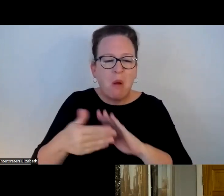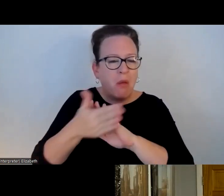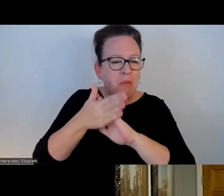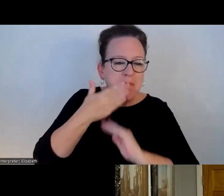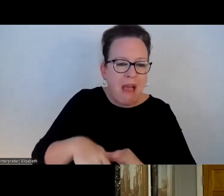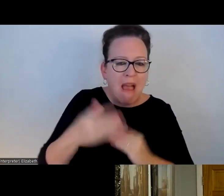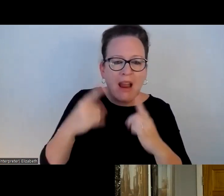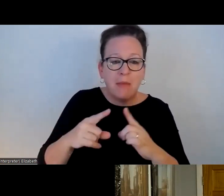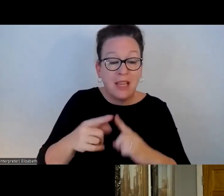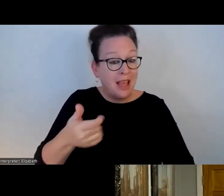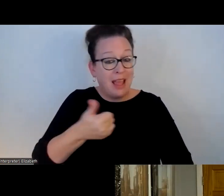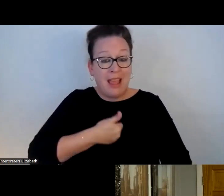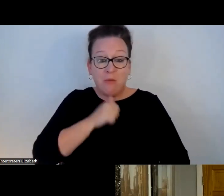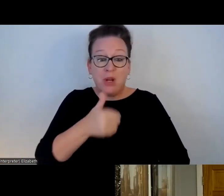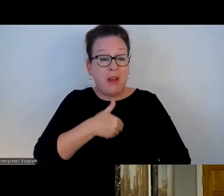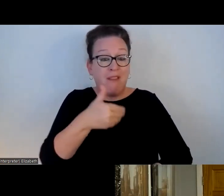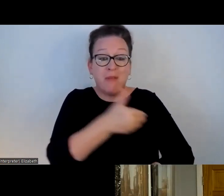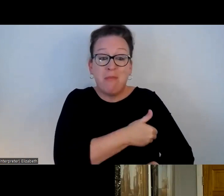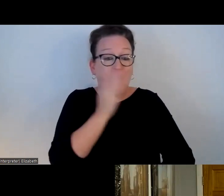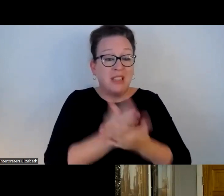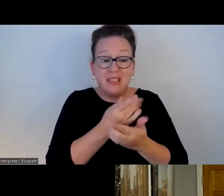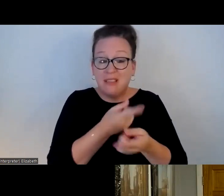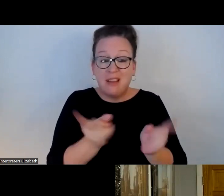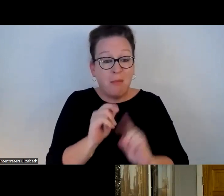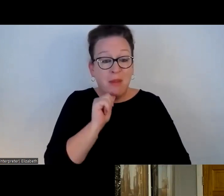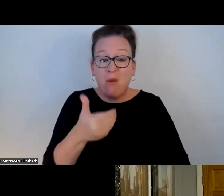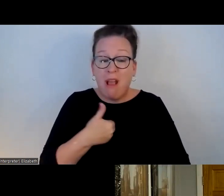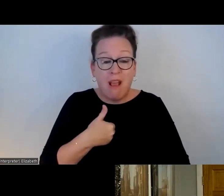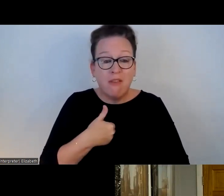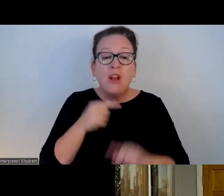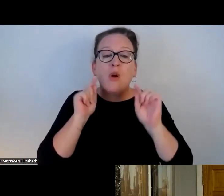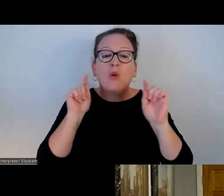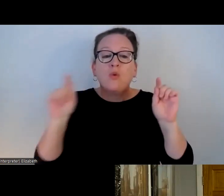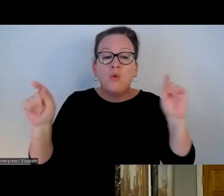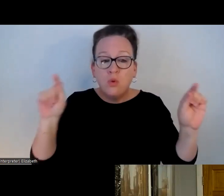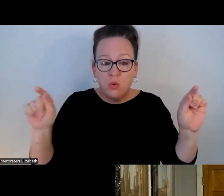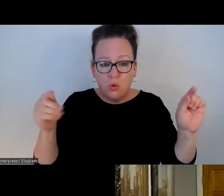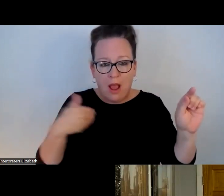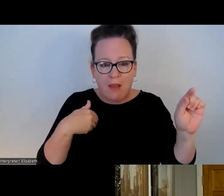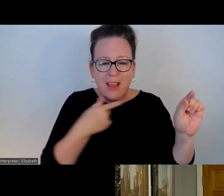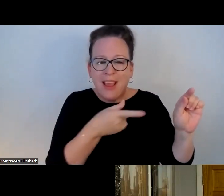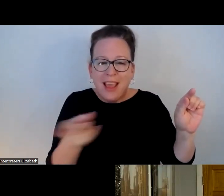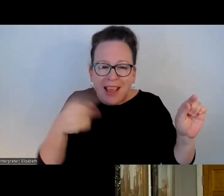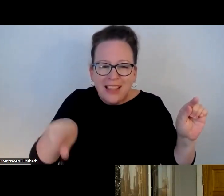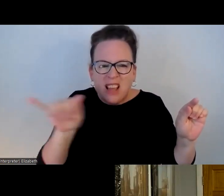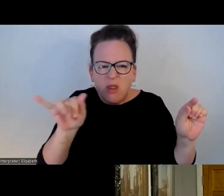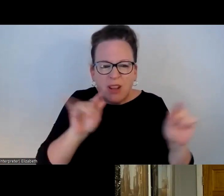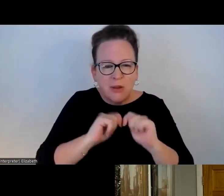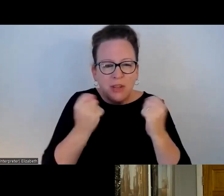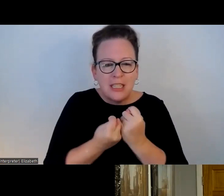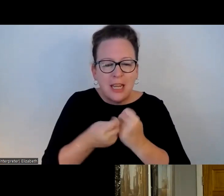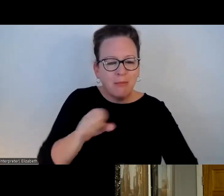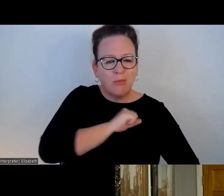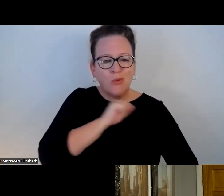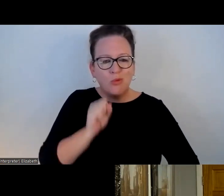the power to stop them. And you guys, it's almost like you're a superhero team, have been